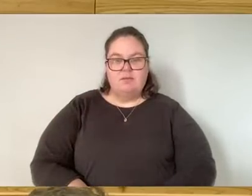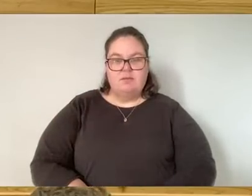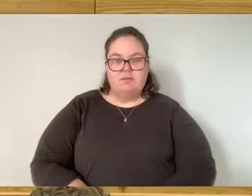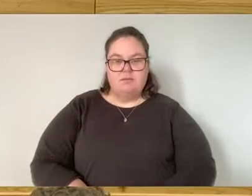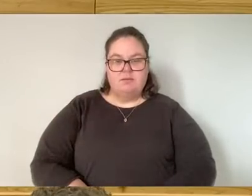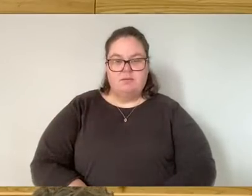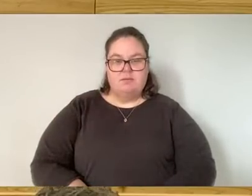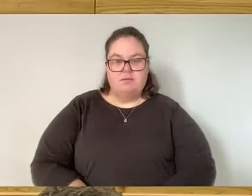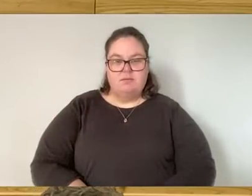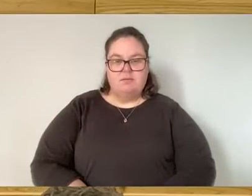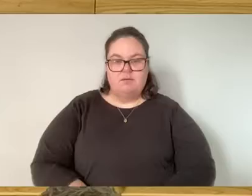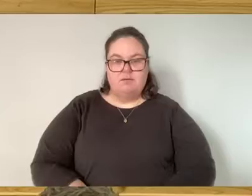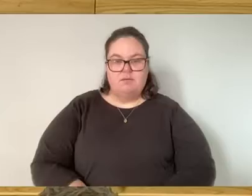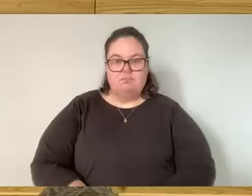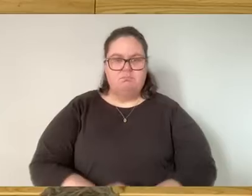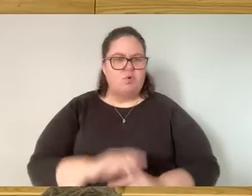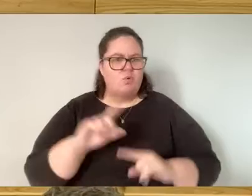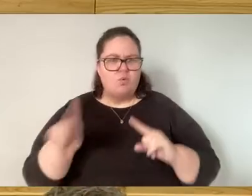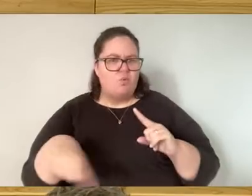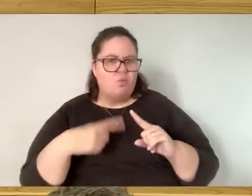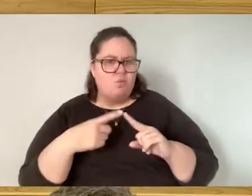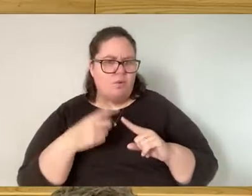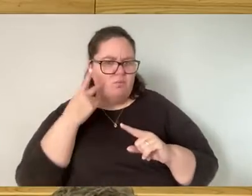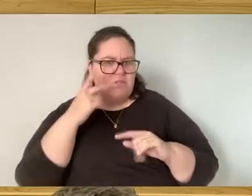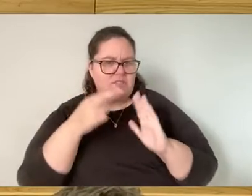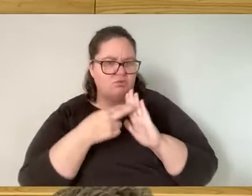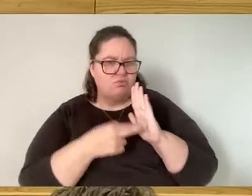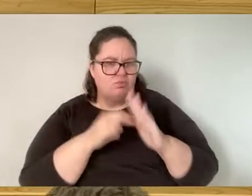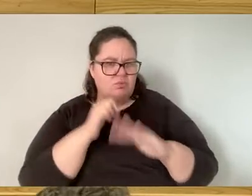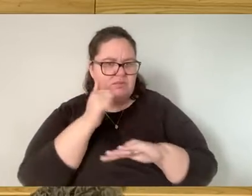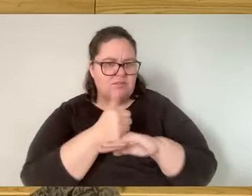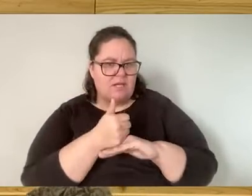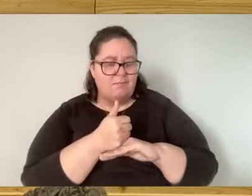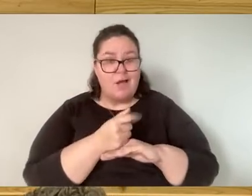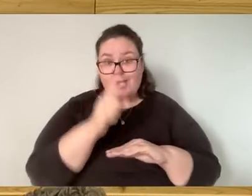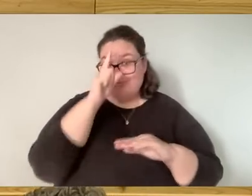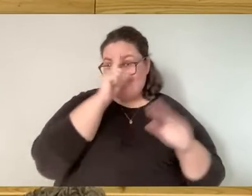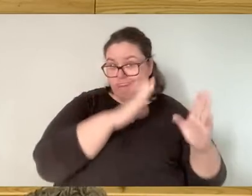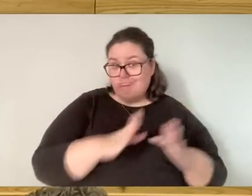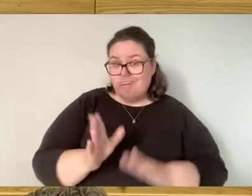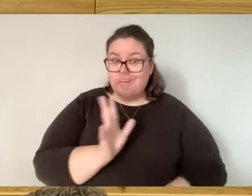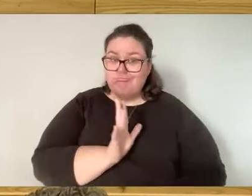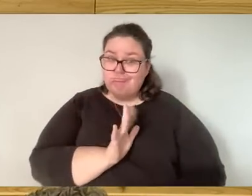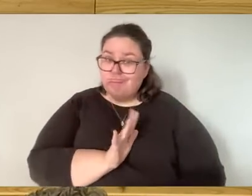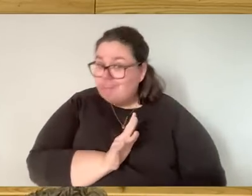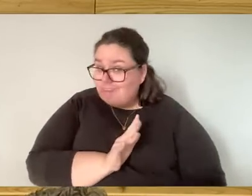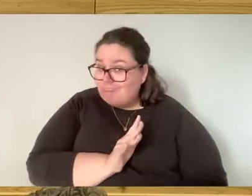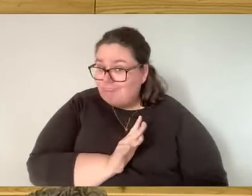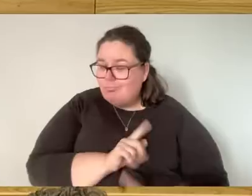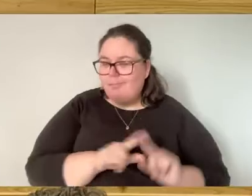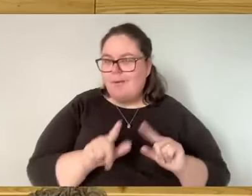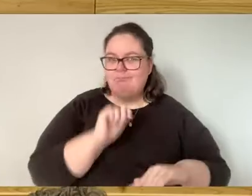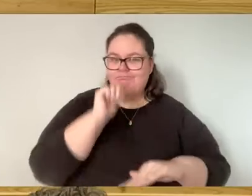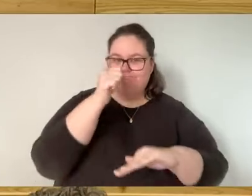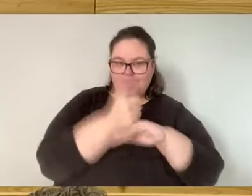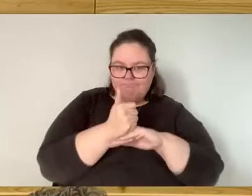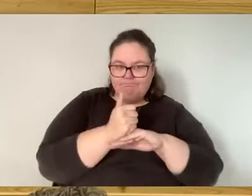When are we going to see regulations? Obviously, its strategic plan is great, but when are we going to see the regulations that are actually going